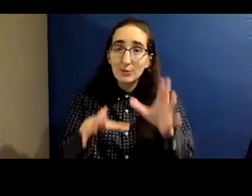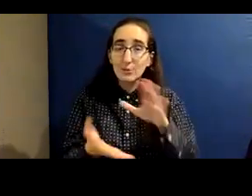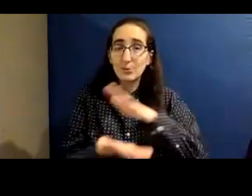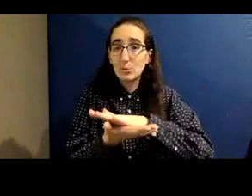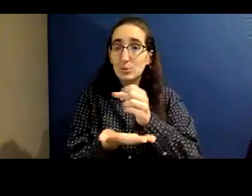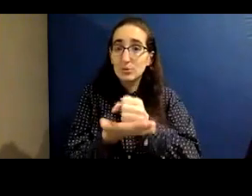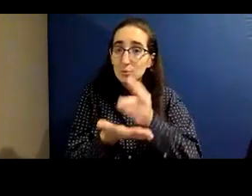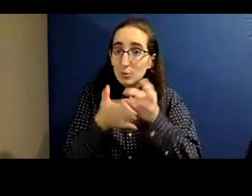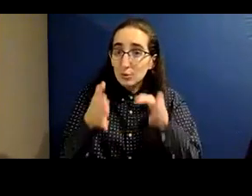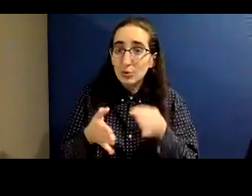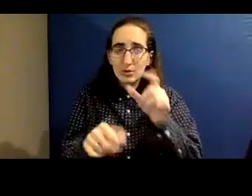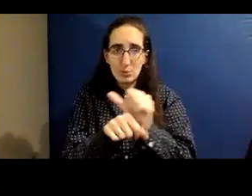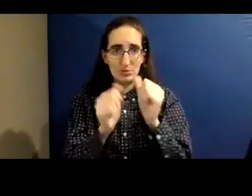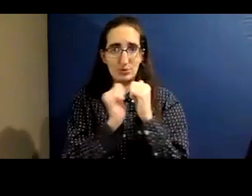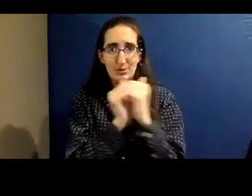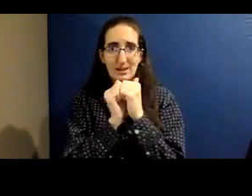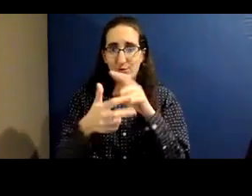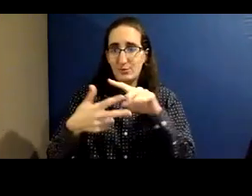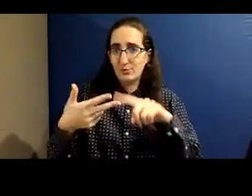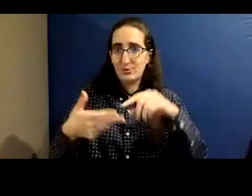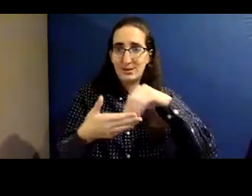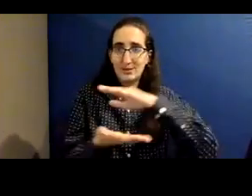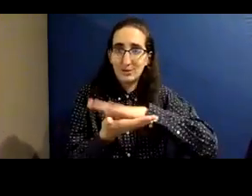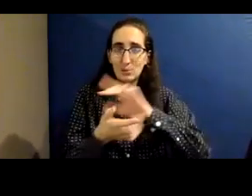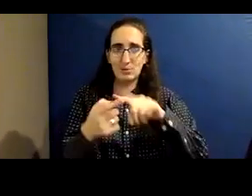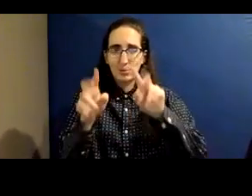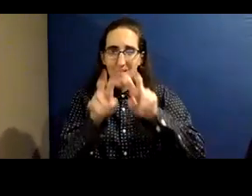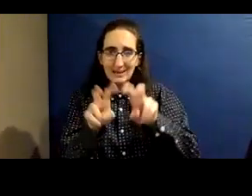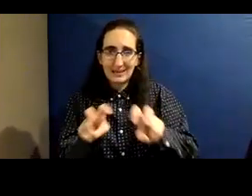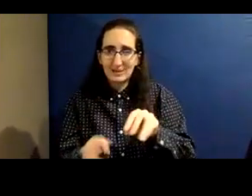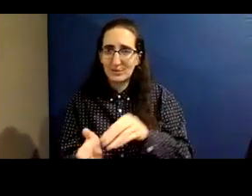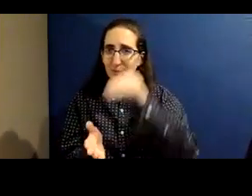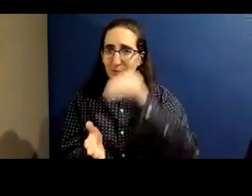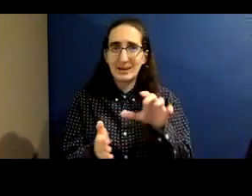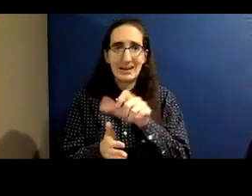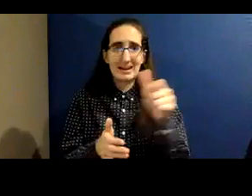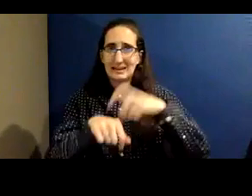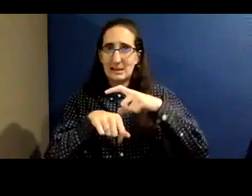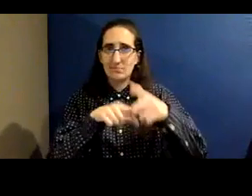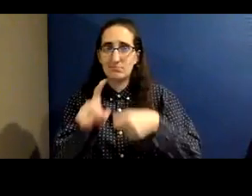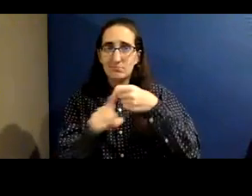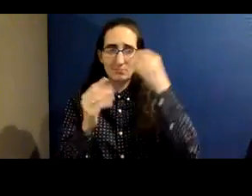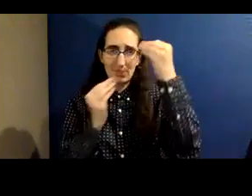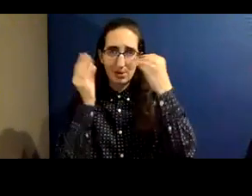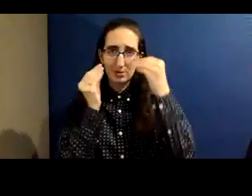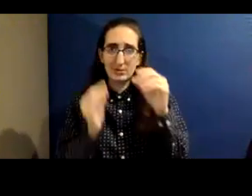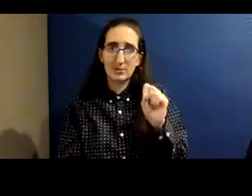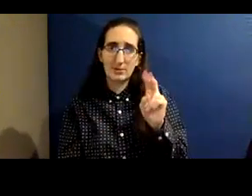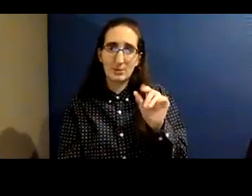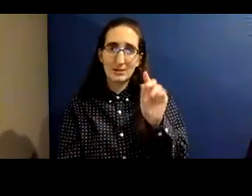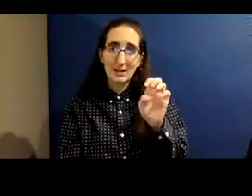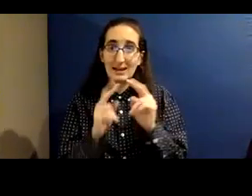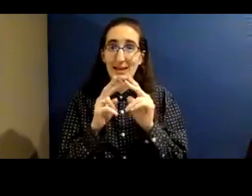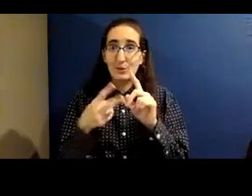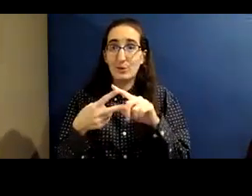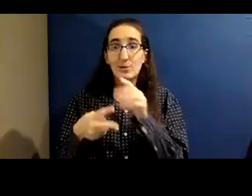workers who work together in the schools to assess a student anytime they are having thoughts of suicide, either